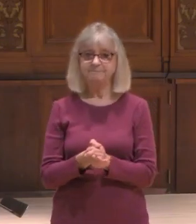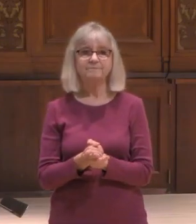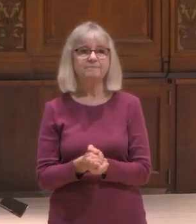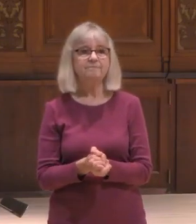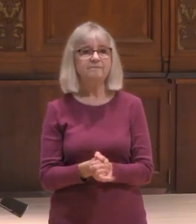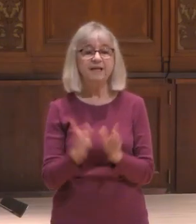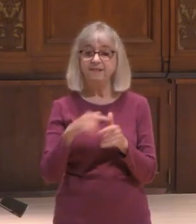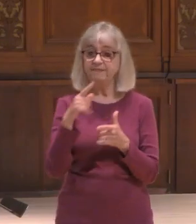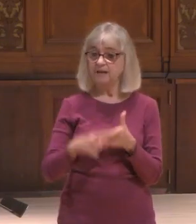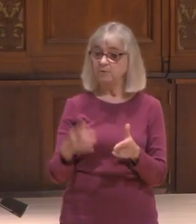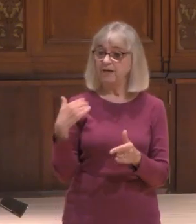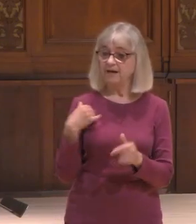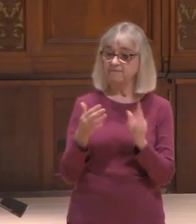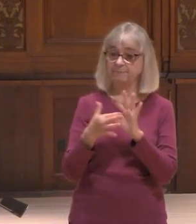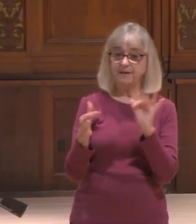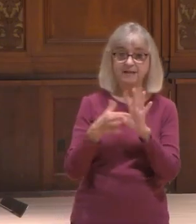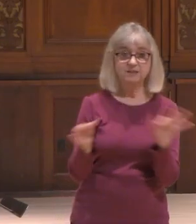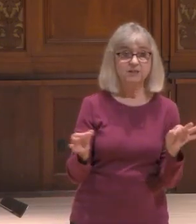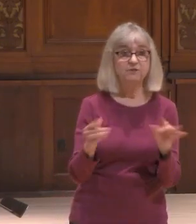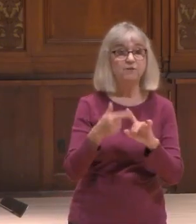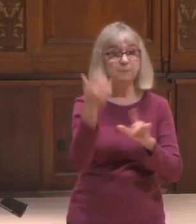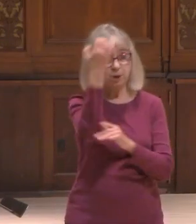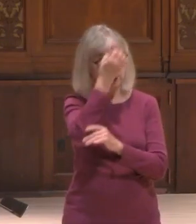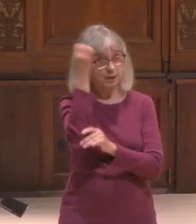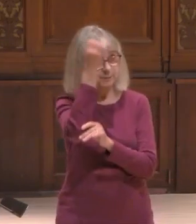And then we have a message from Europe.